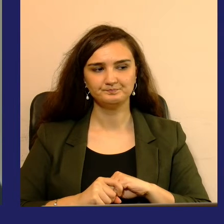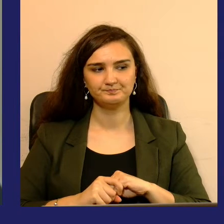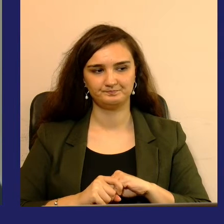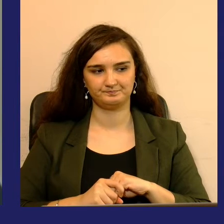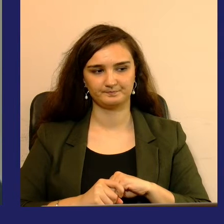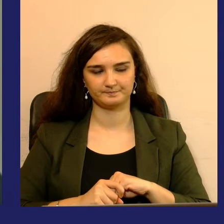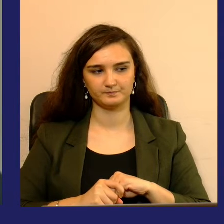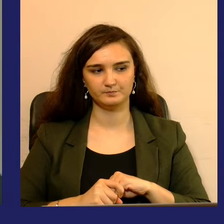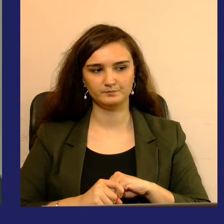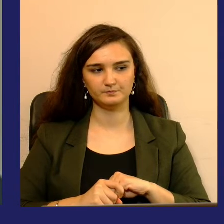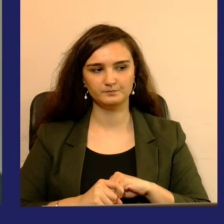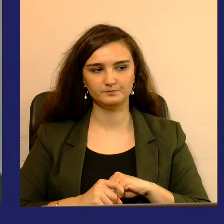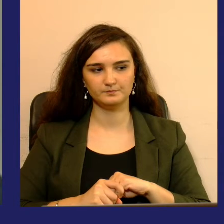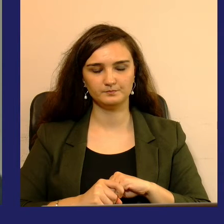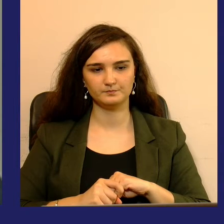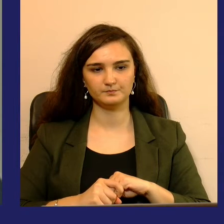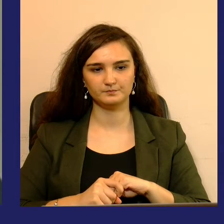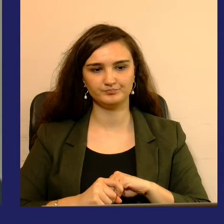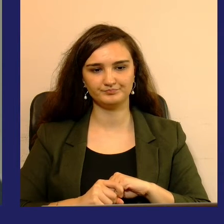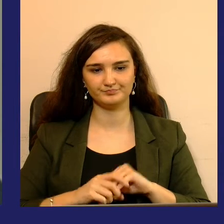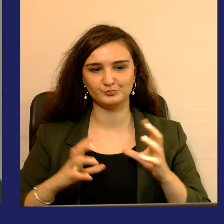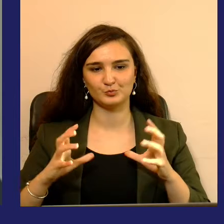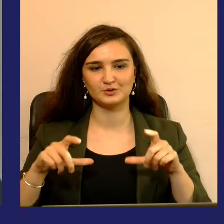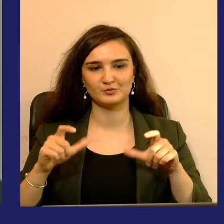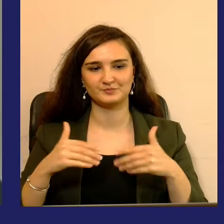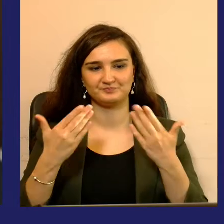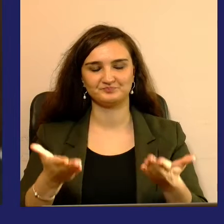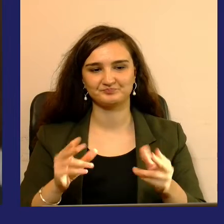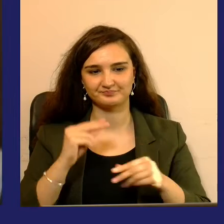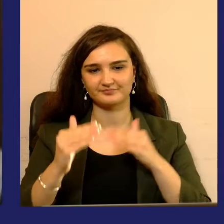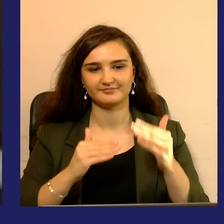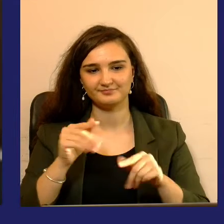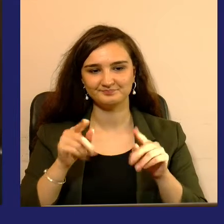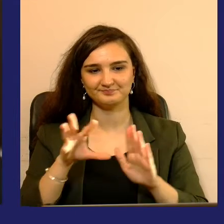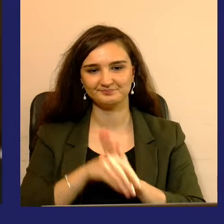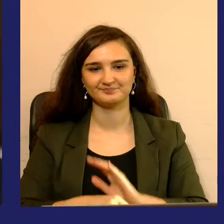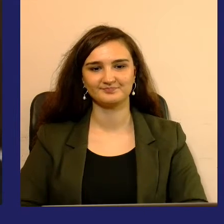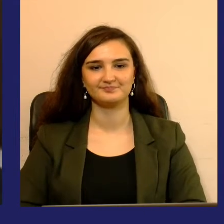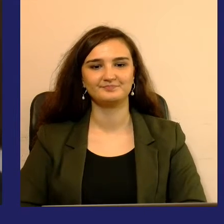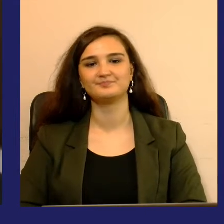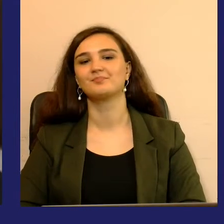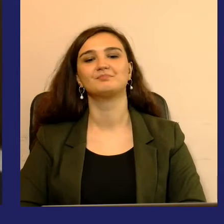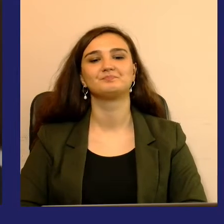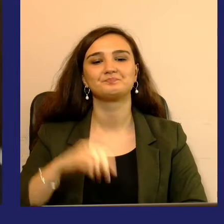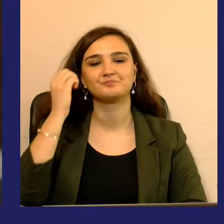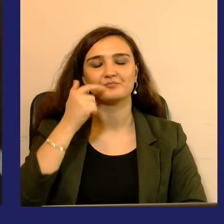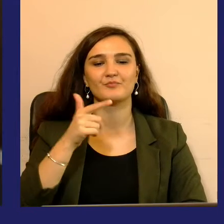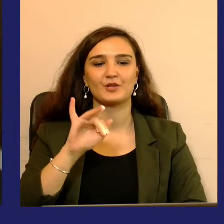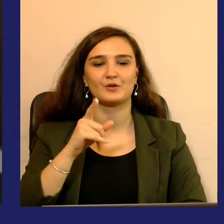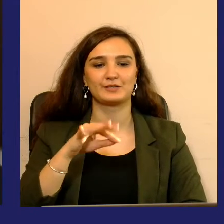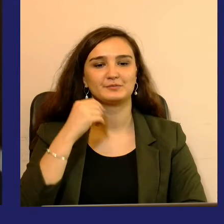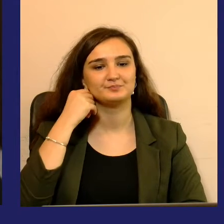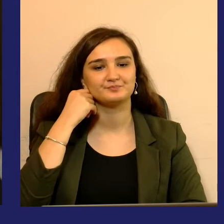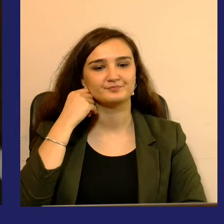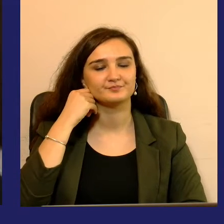and success on this panel. Thank you, Georgie, good to see you. And welcome everyone to